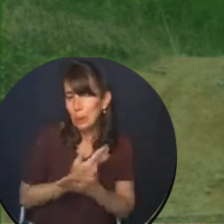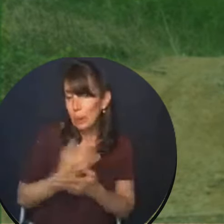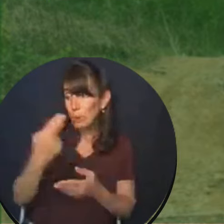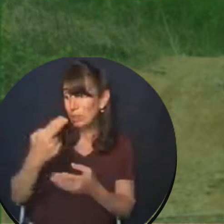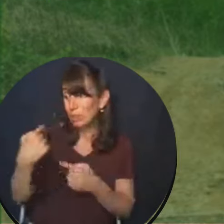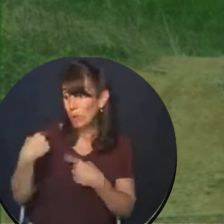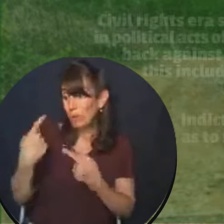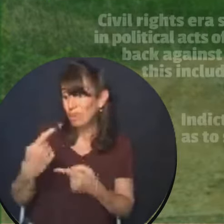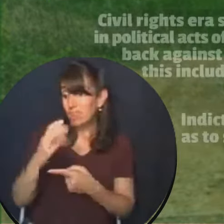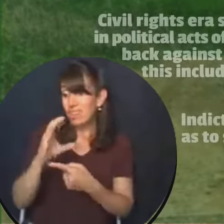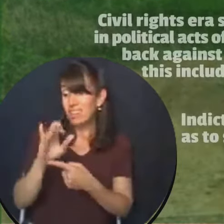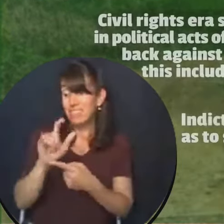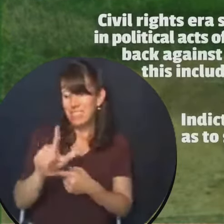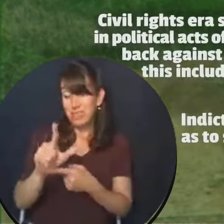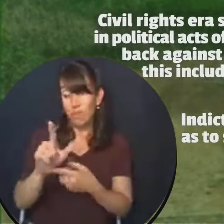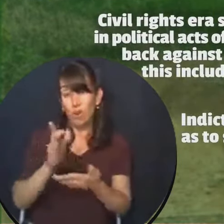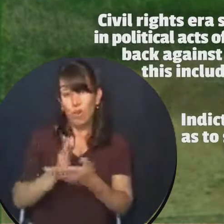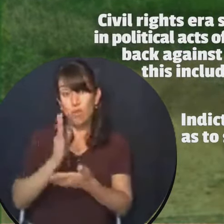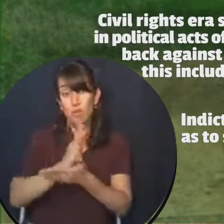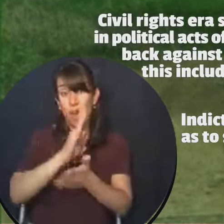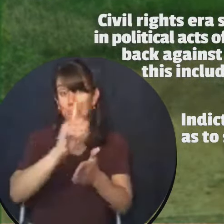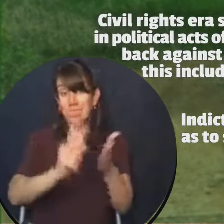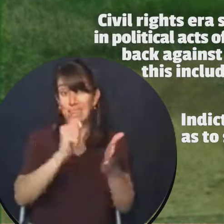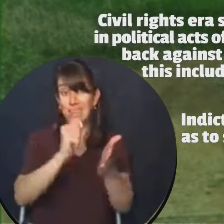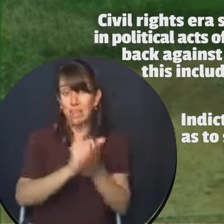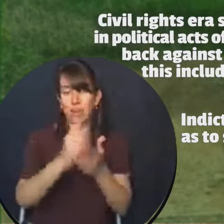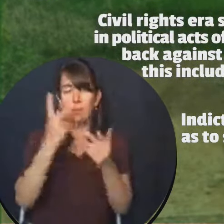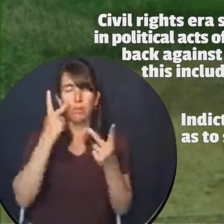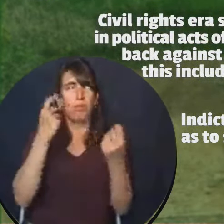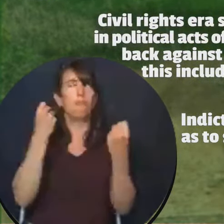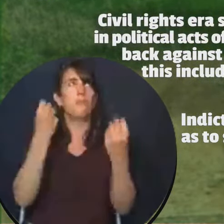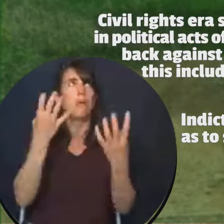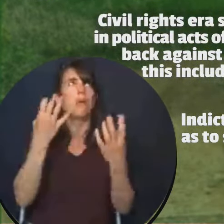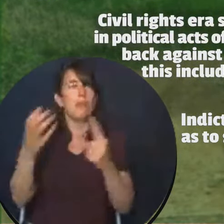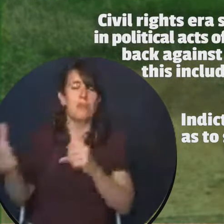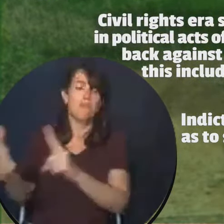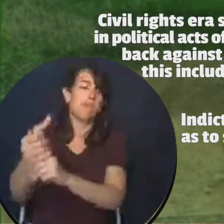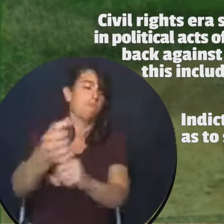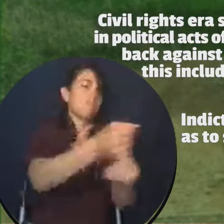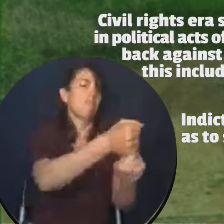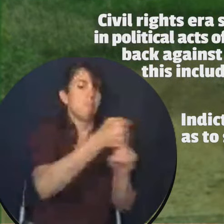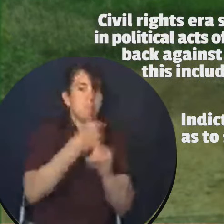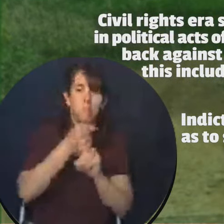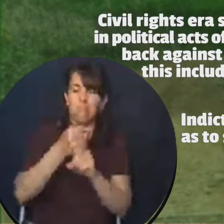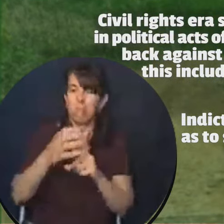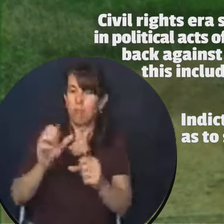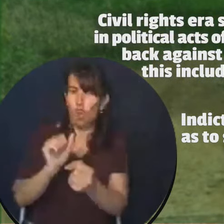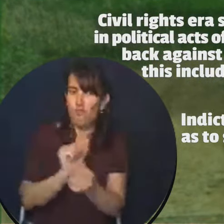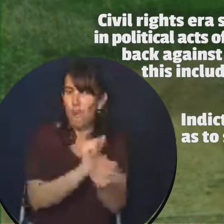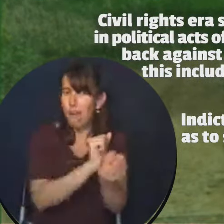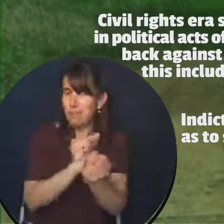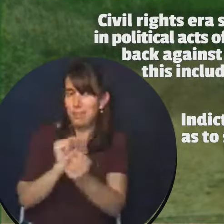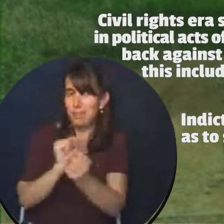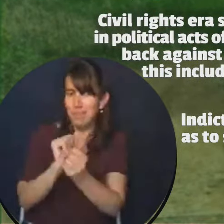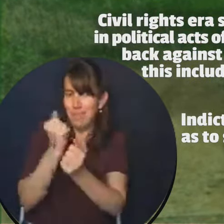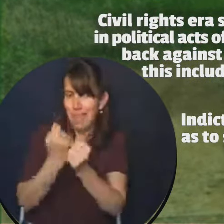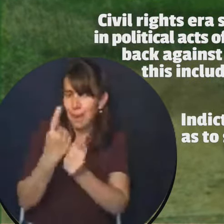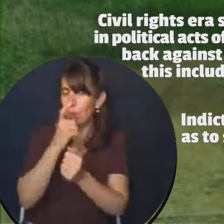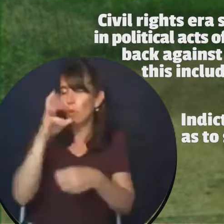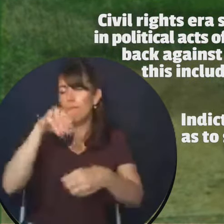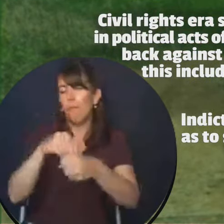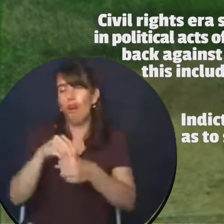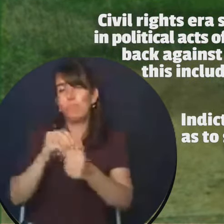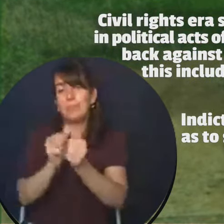era saw sweeping arrests of anyone engaging in political acts of solidarity and mutual aid that were pushing back